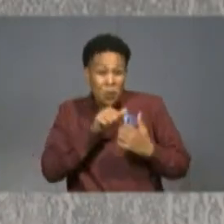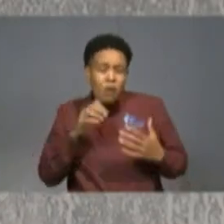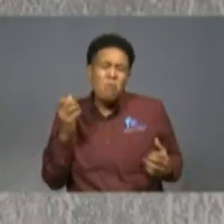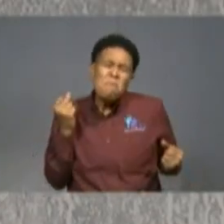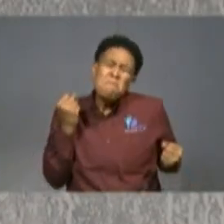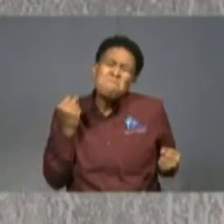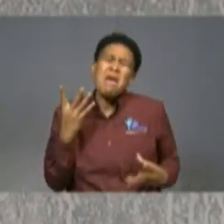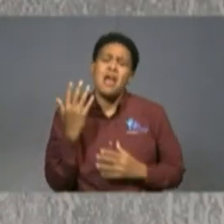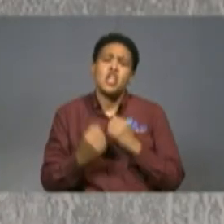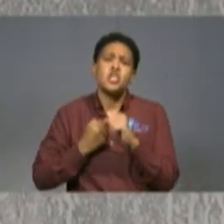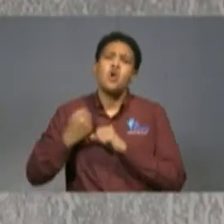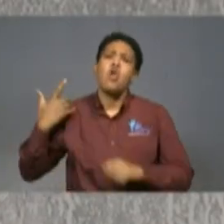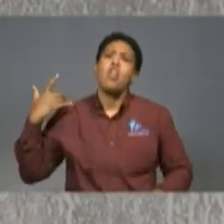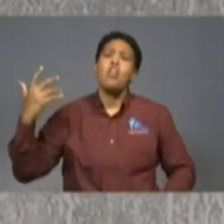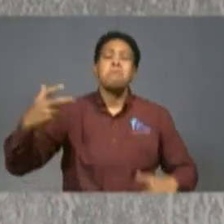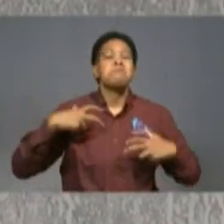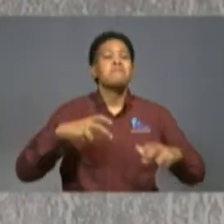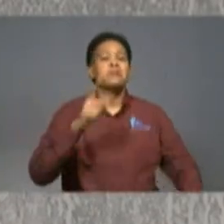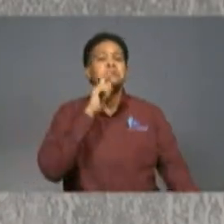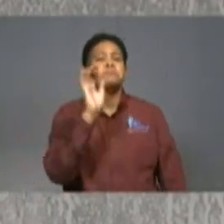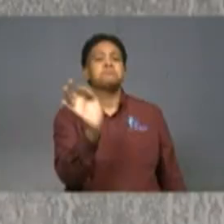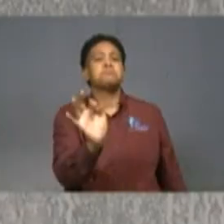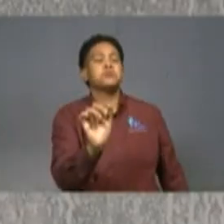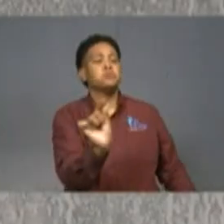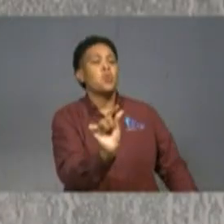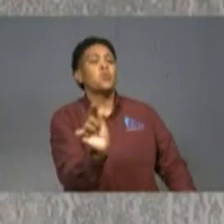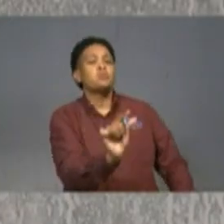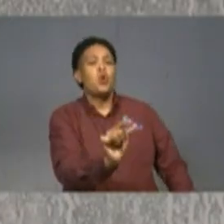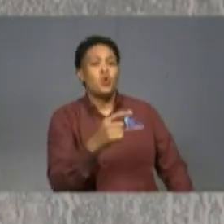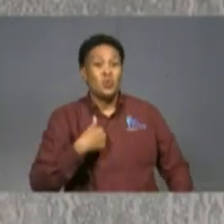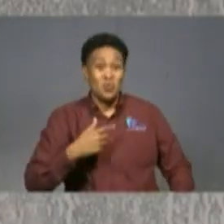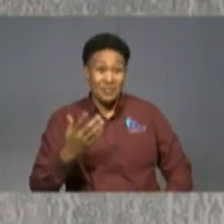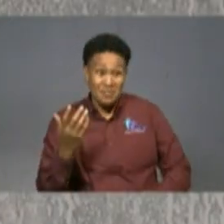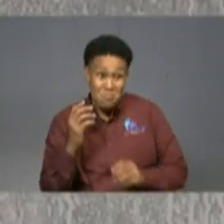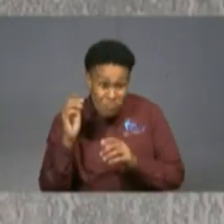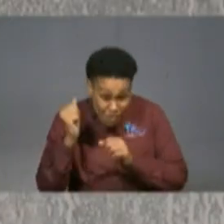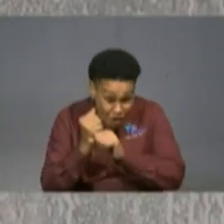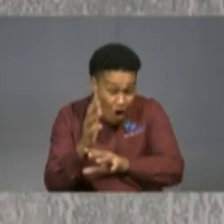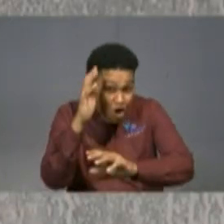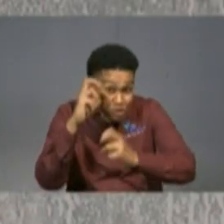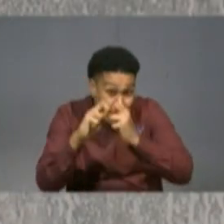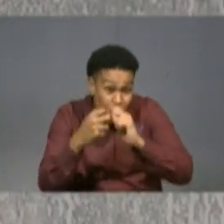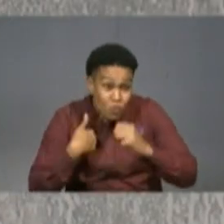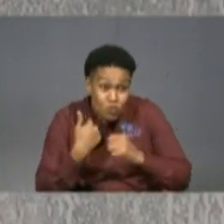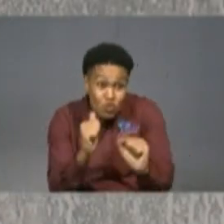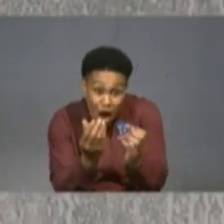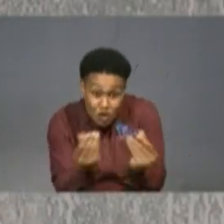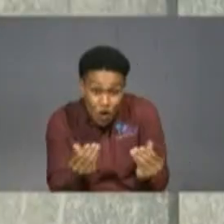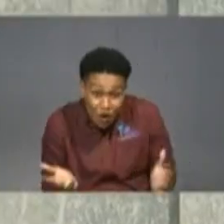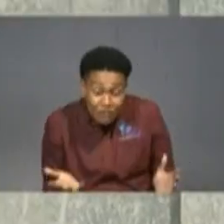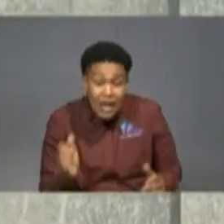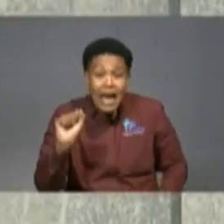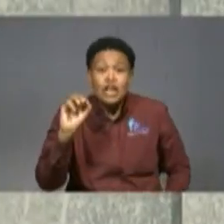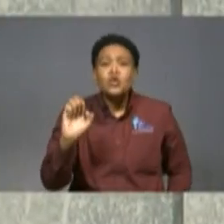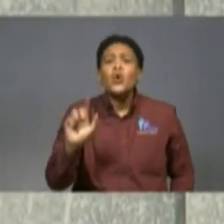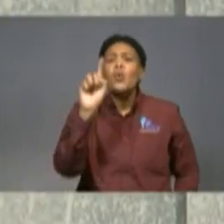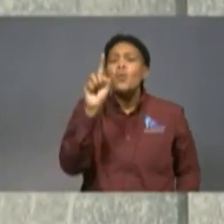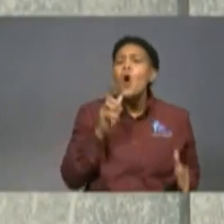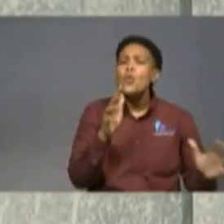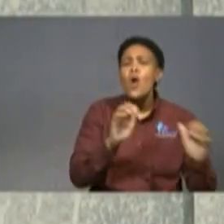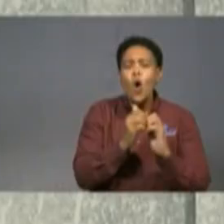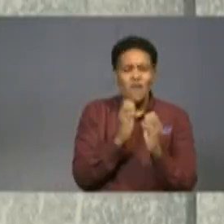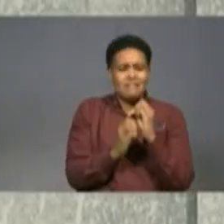of underinvestment, which created the problems we've tried to correct. States of emergency have been one way to fix the